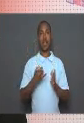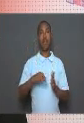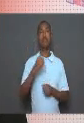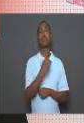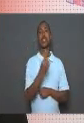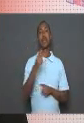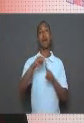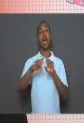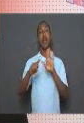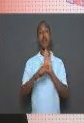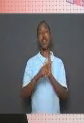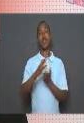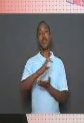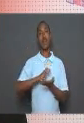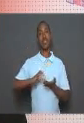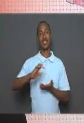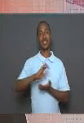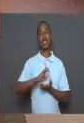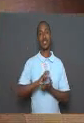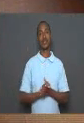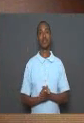some ionic compounds.